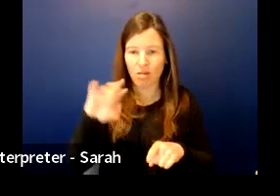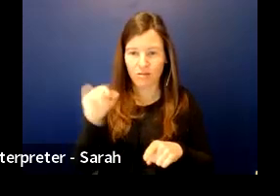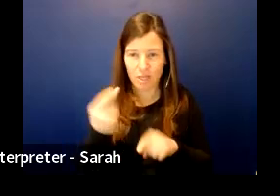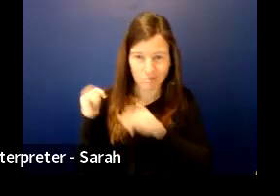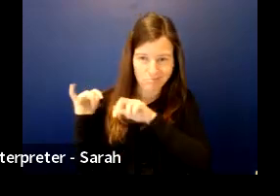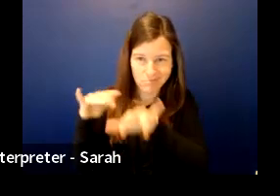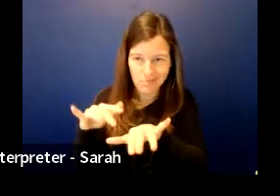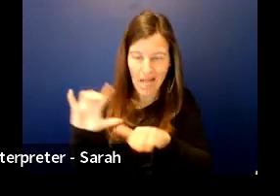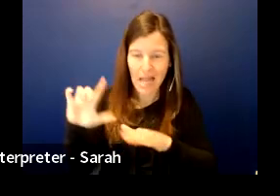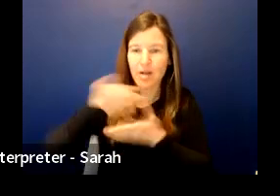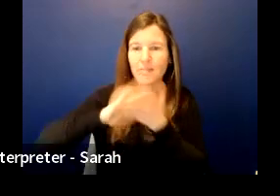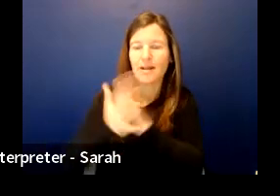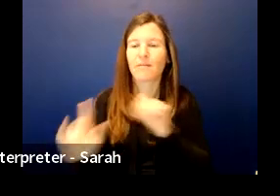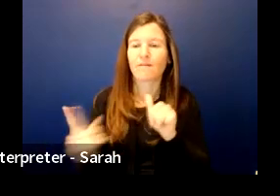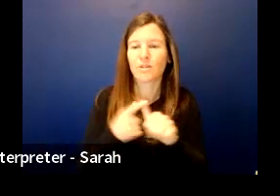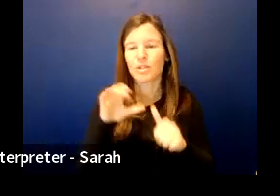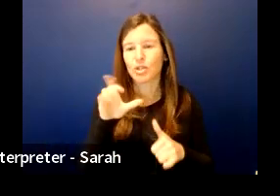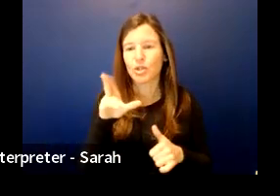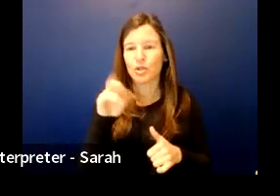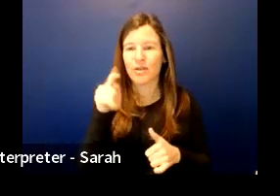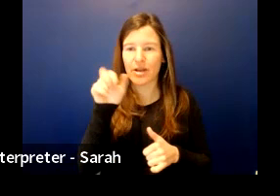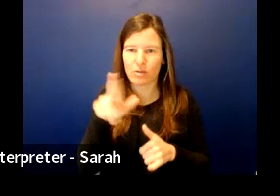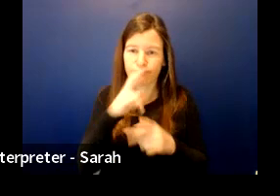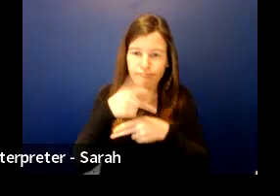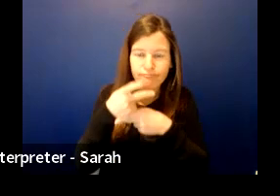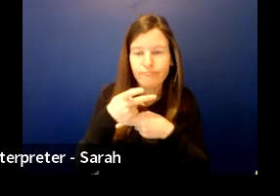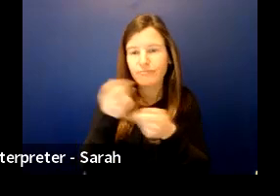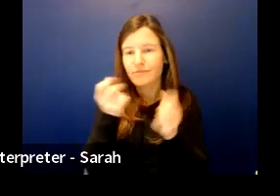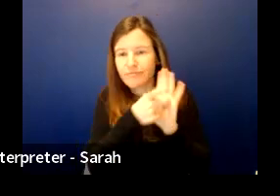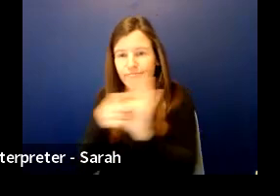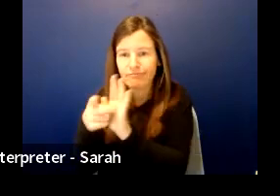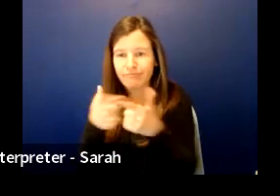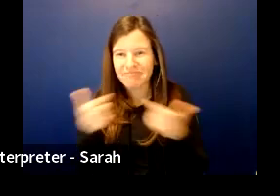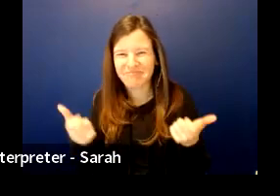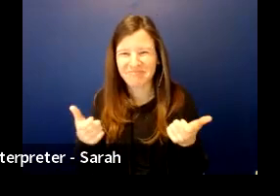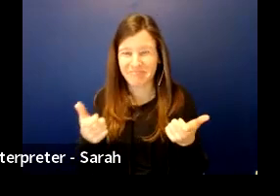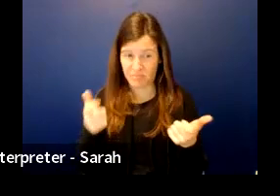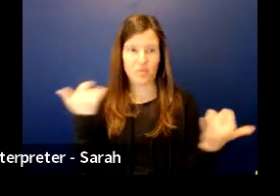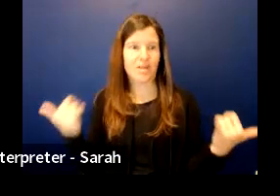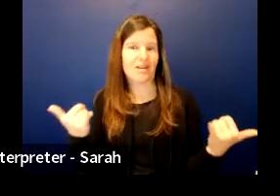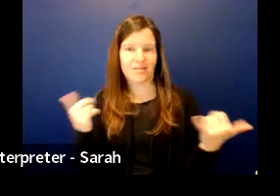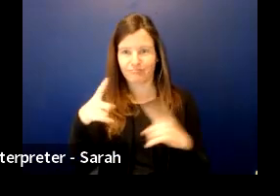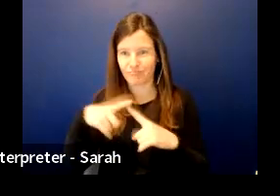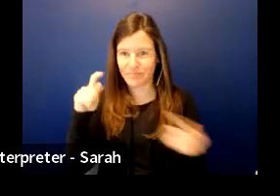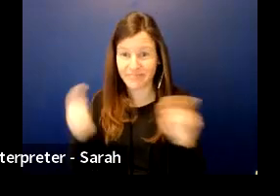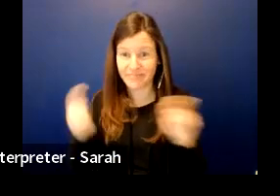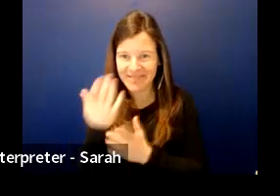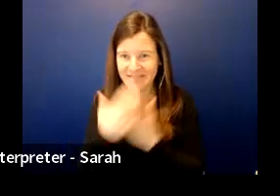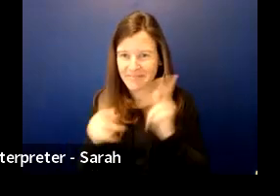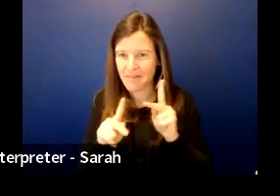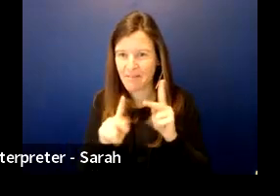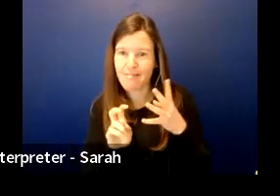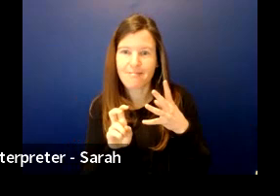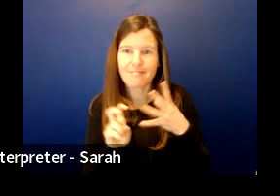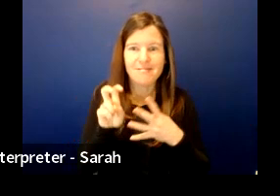the museum's very first curator. Let's see how that changes our scoreboards. Ooh, we've got some people moving up in the